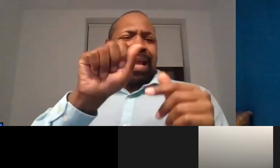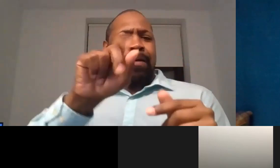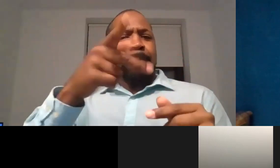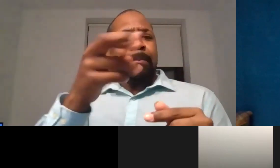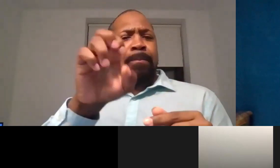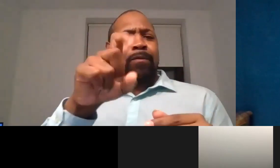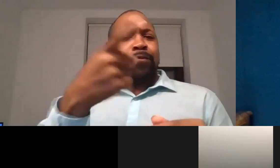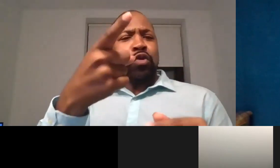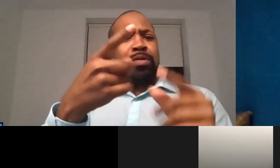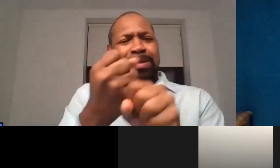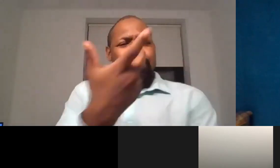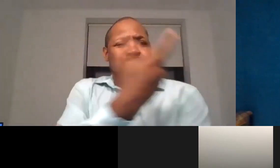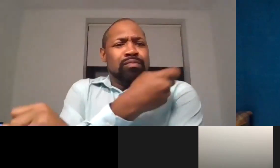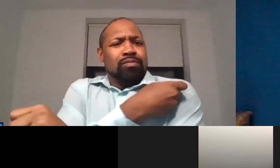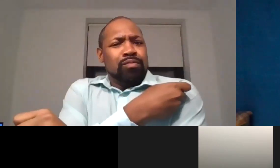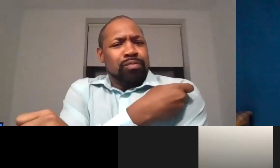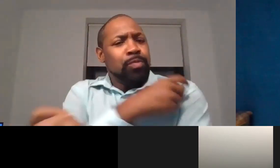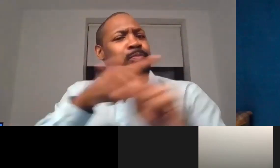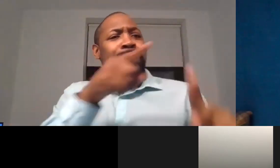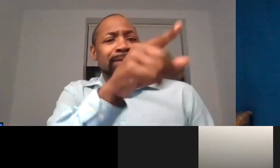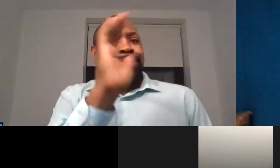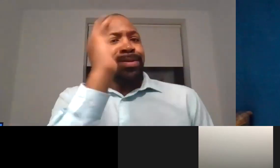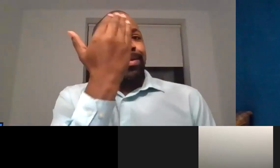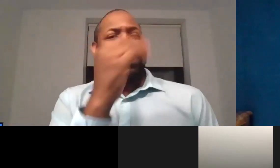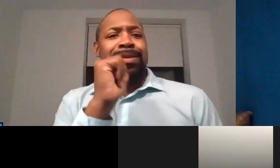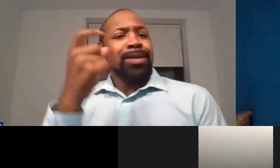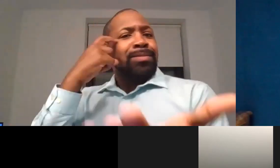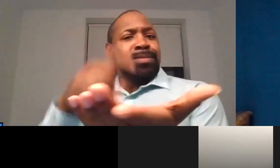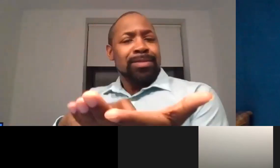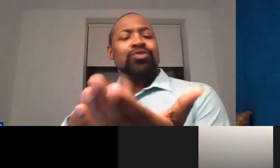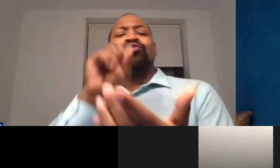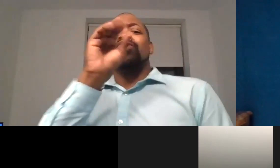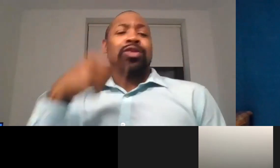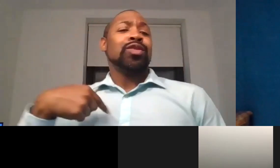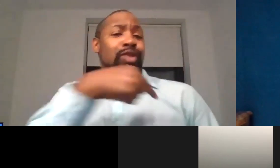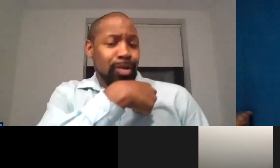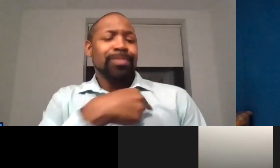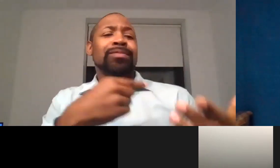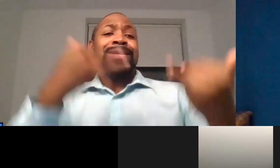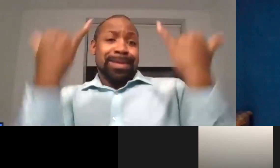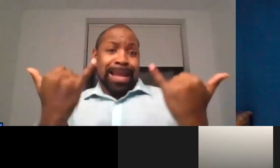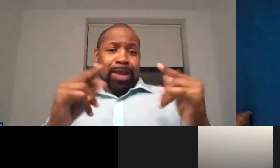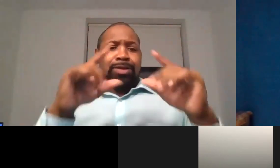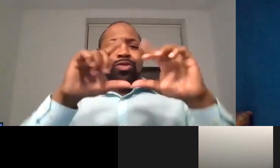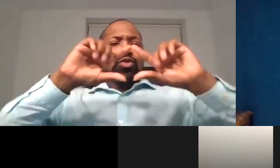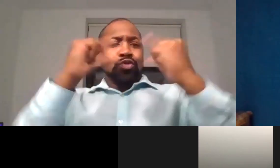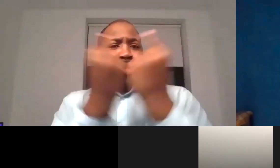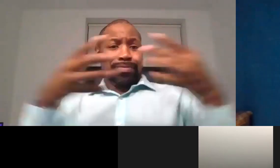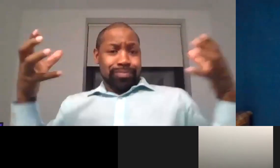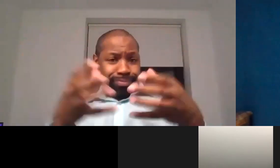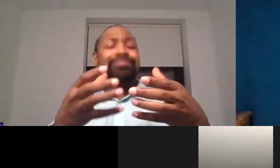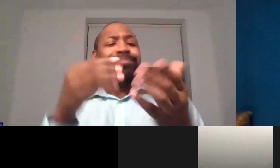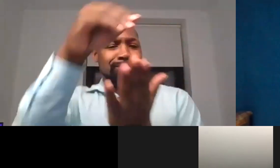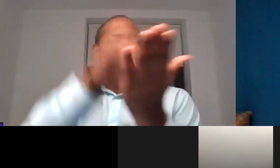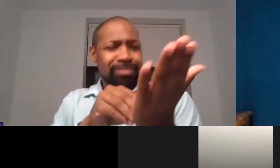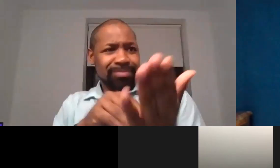and identifying them in phase 1, but it seems that they did not take my advice.